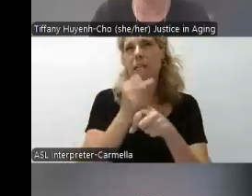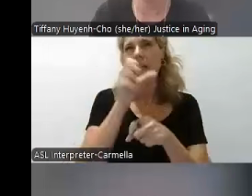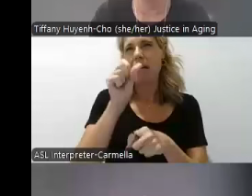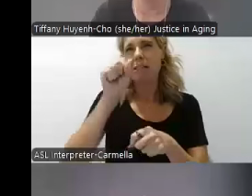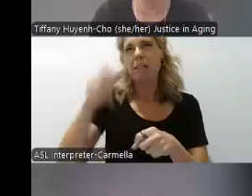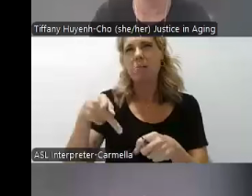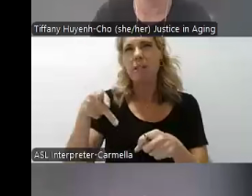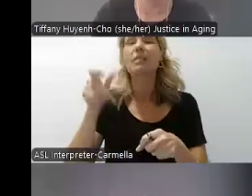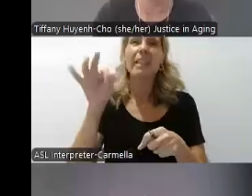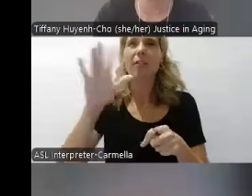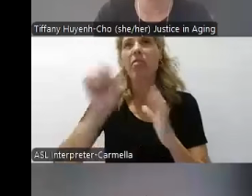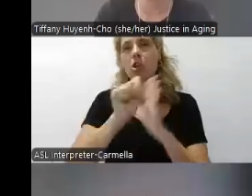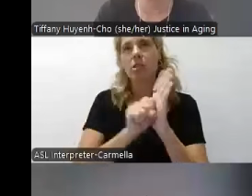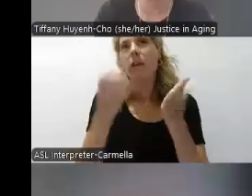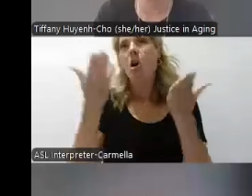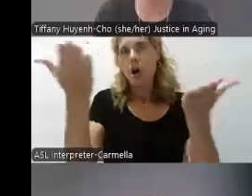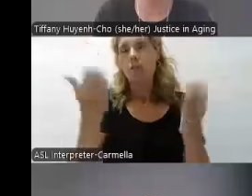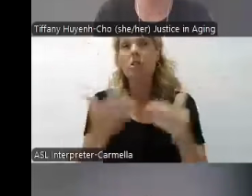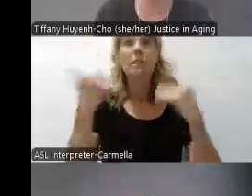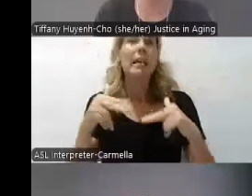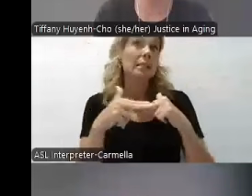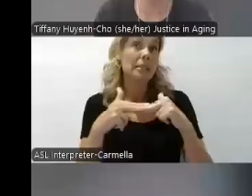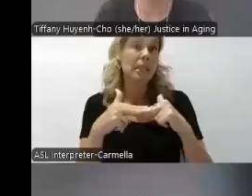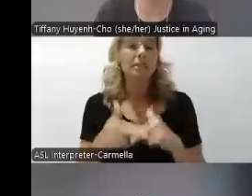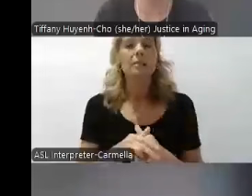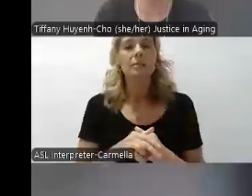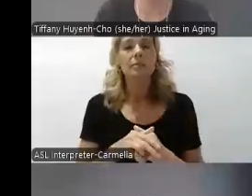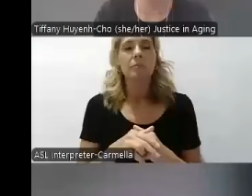state. Next slide.